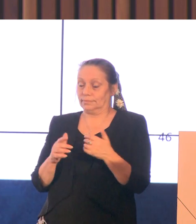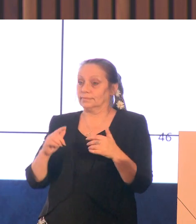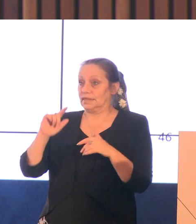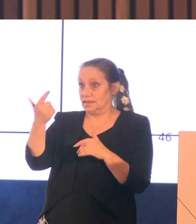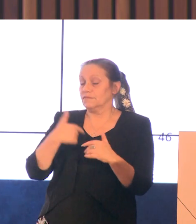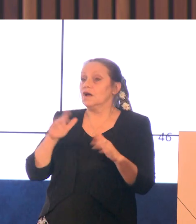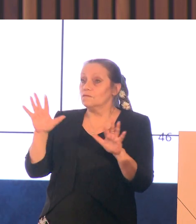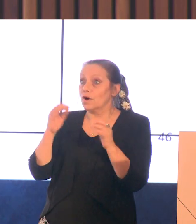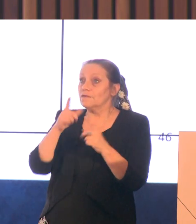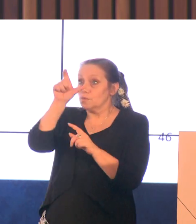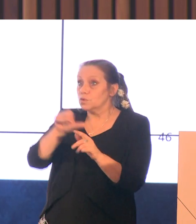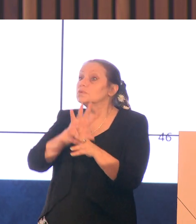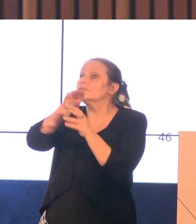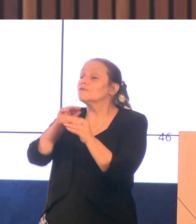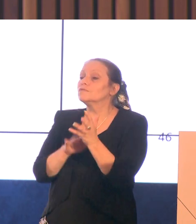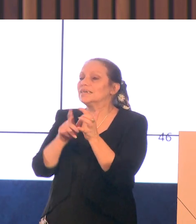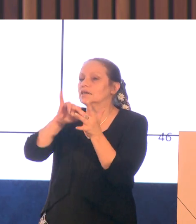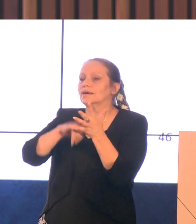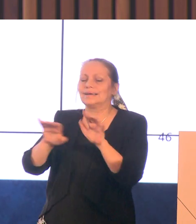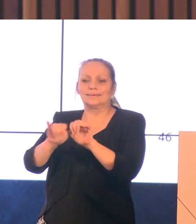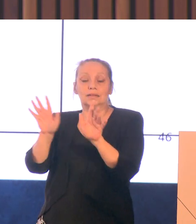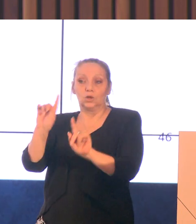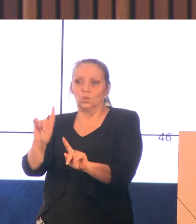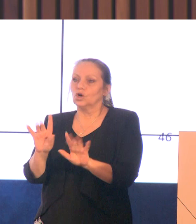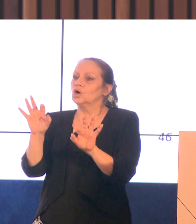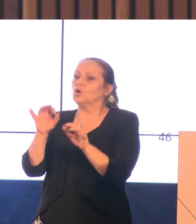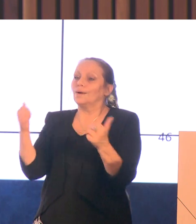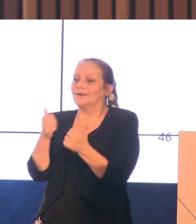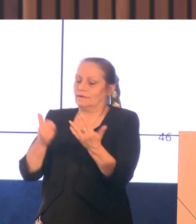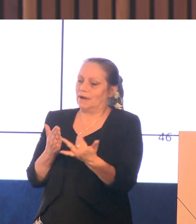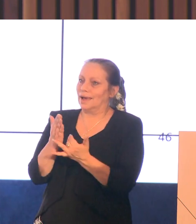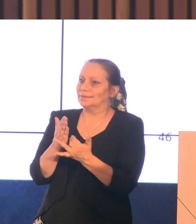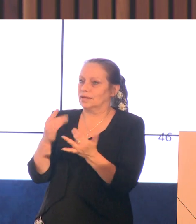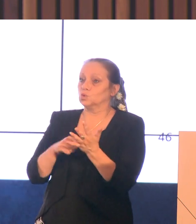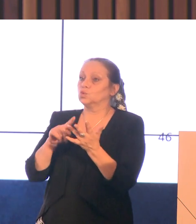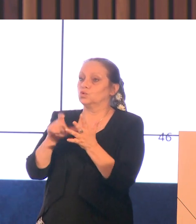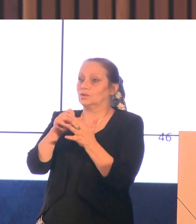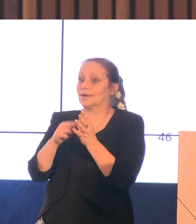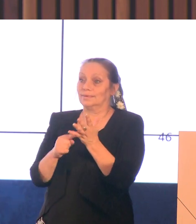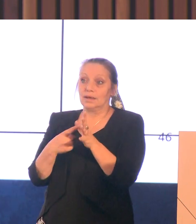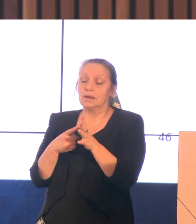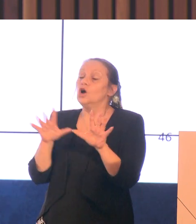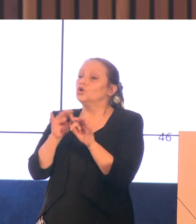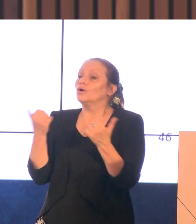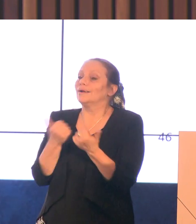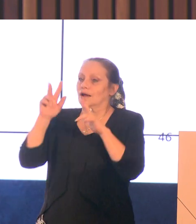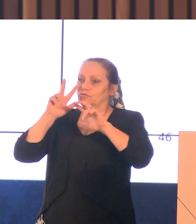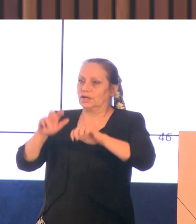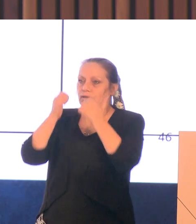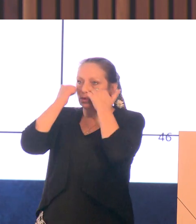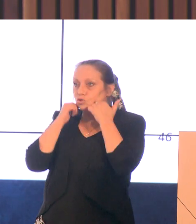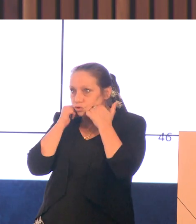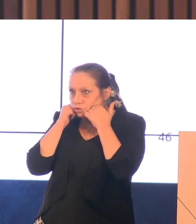everyone involved in the NDIS, it's clear that there's insufficient access to data and not enough research